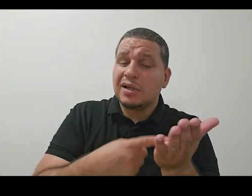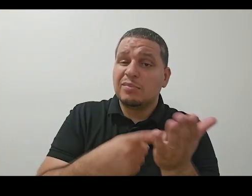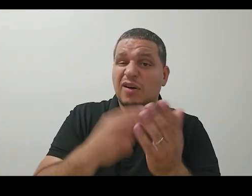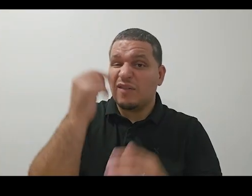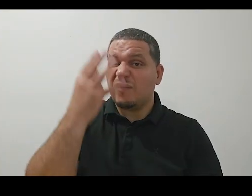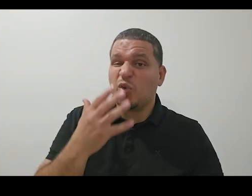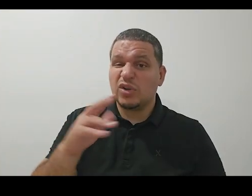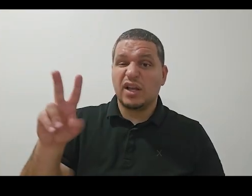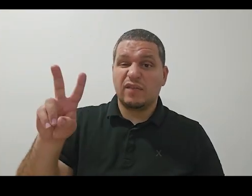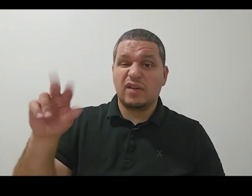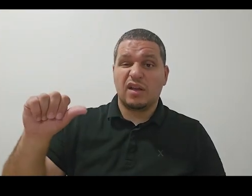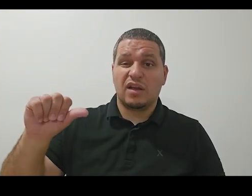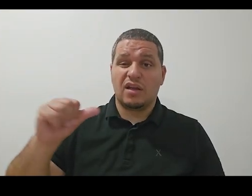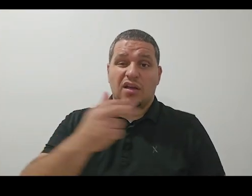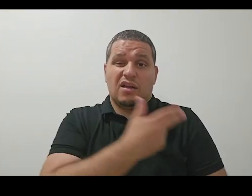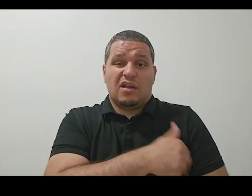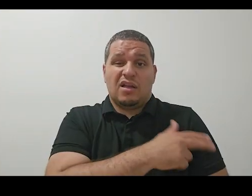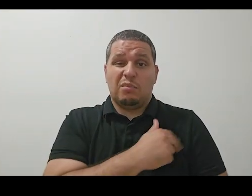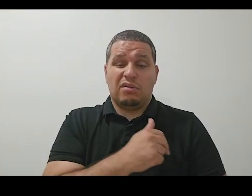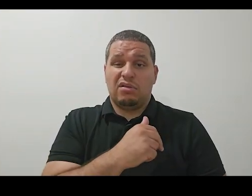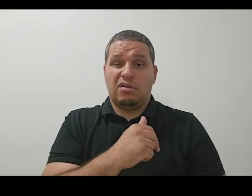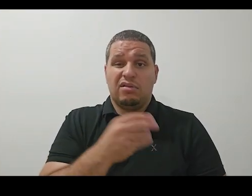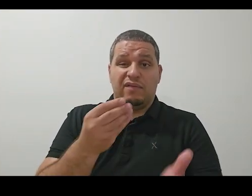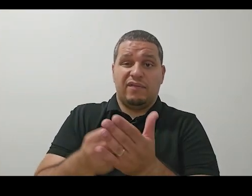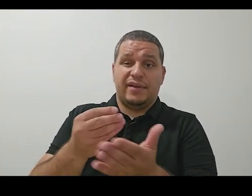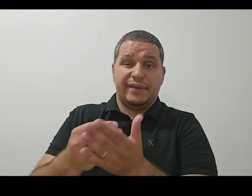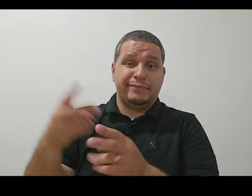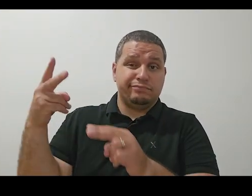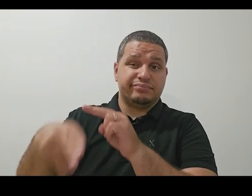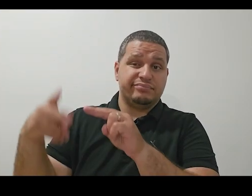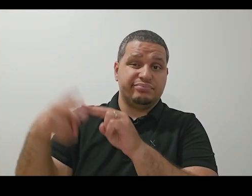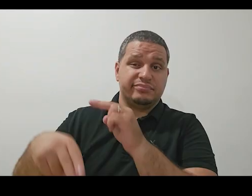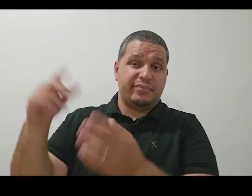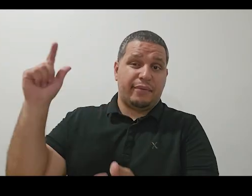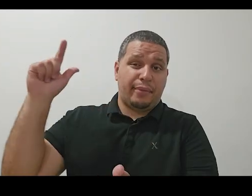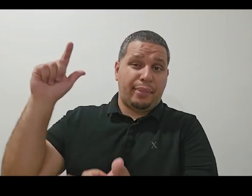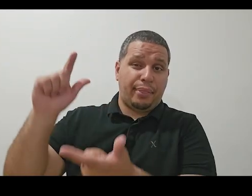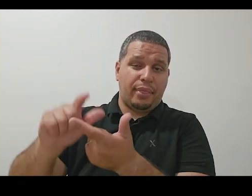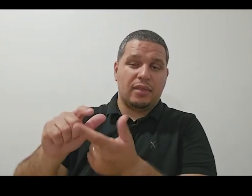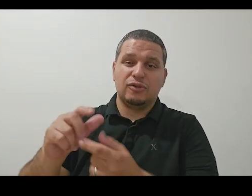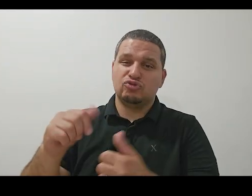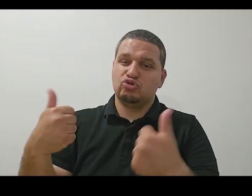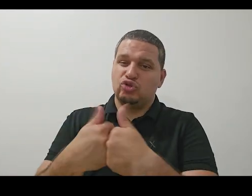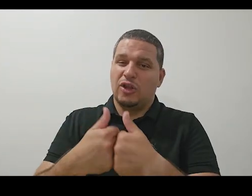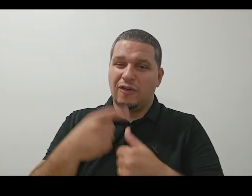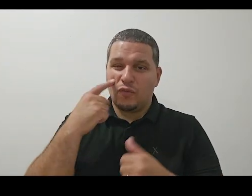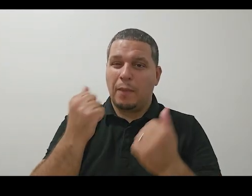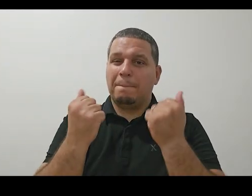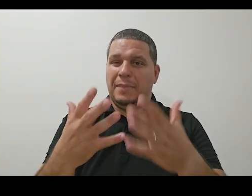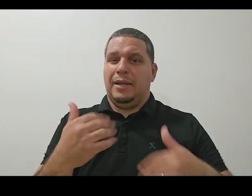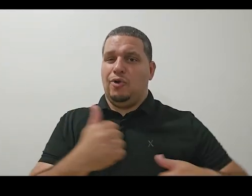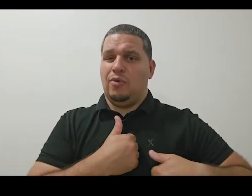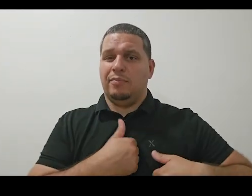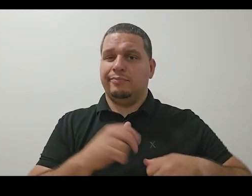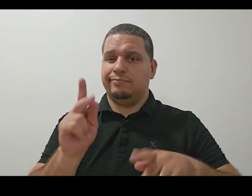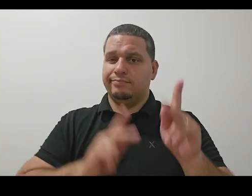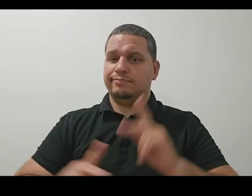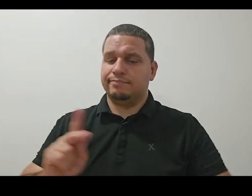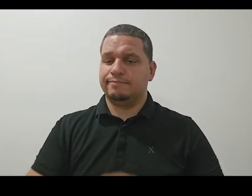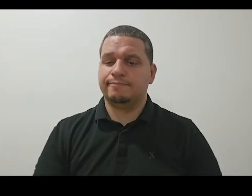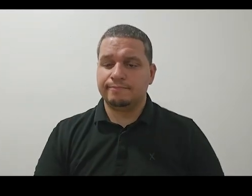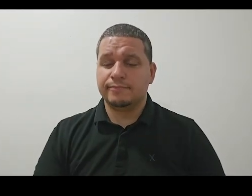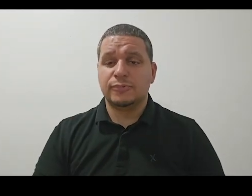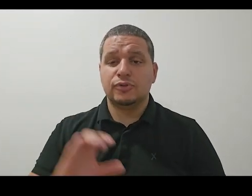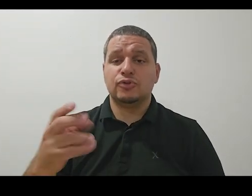help. Unfortunately, the VA hospital is losing funding for all this, and it is challenging for a lot of these